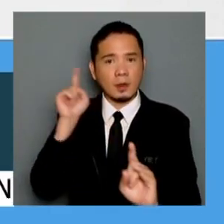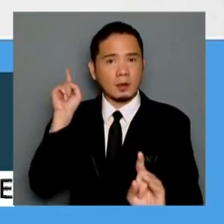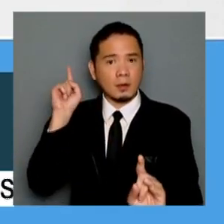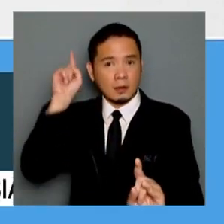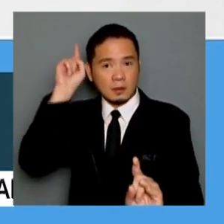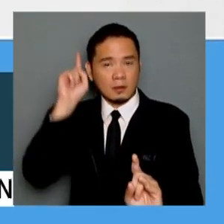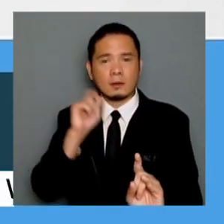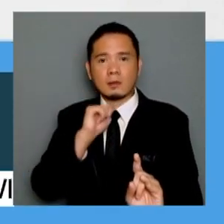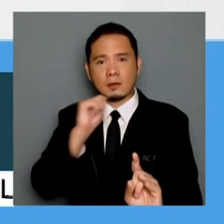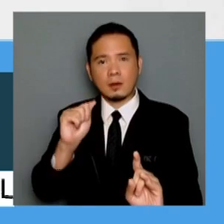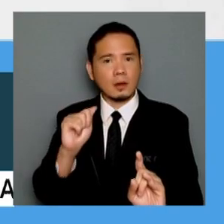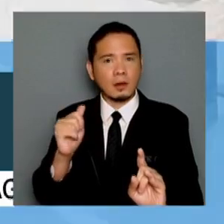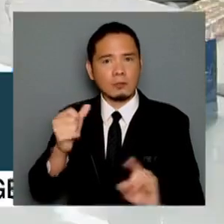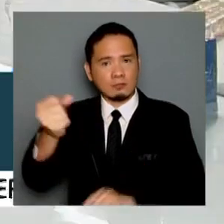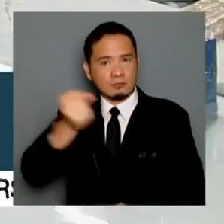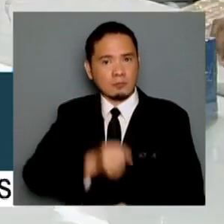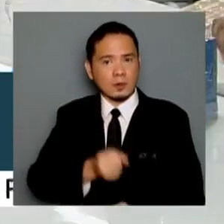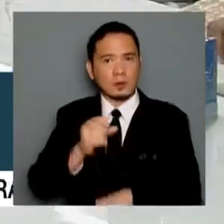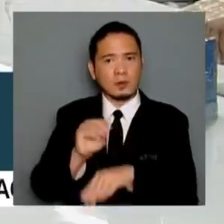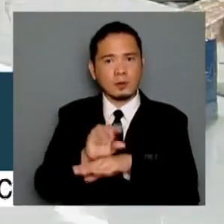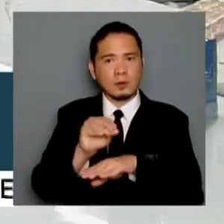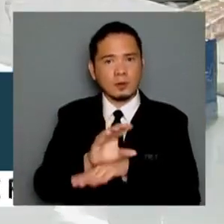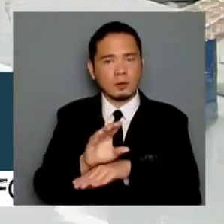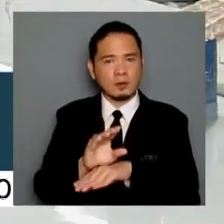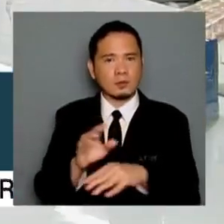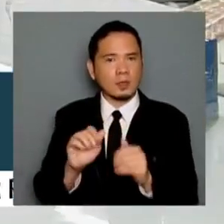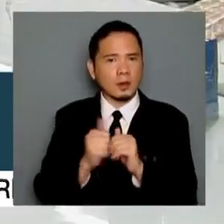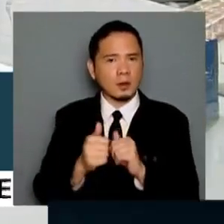use of workers' pension for the wealth fund.